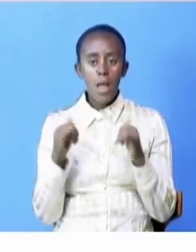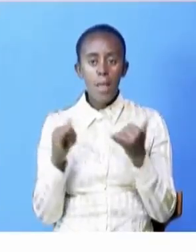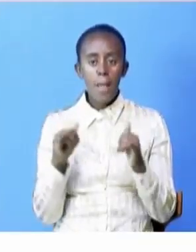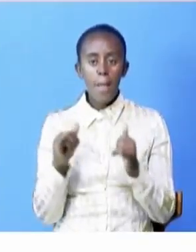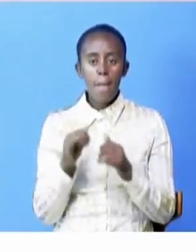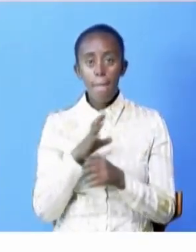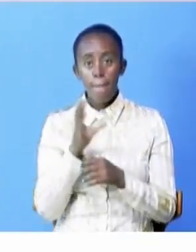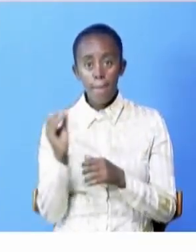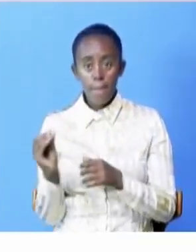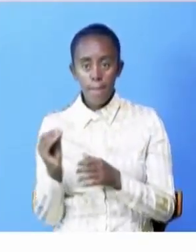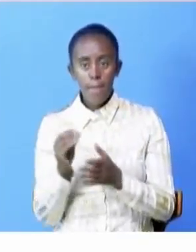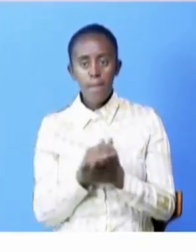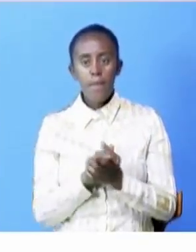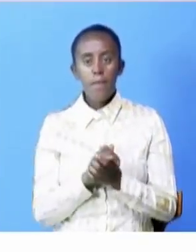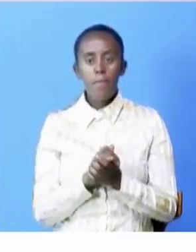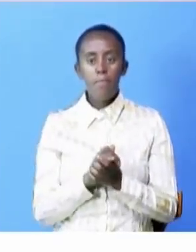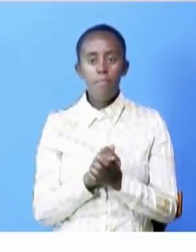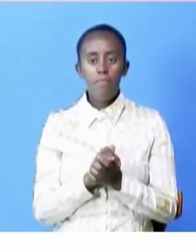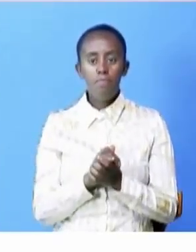an